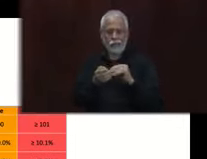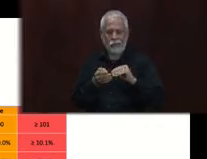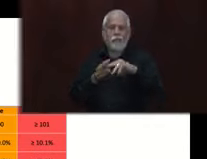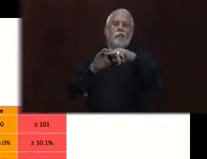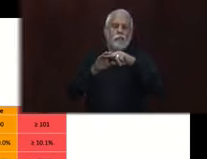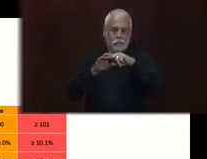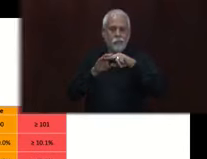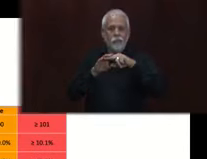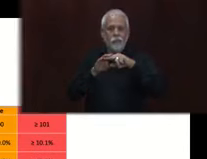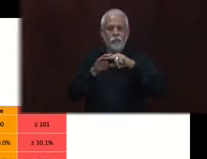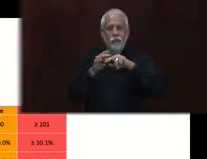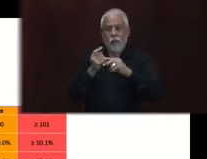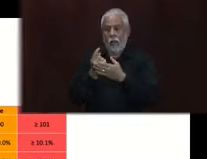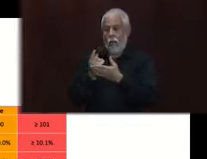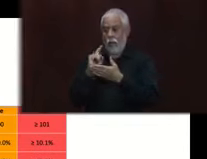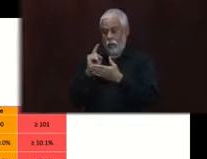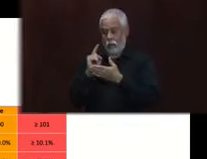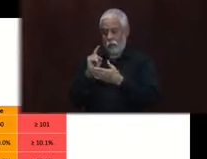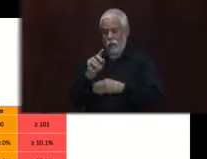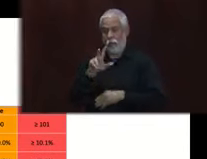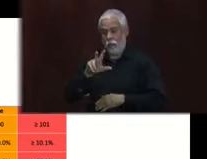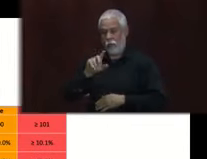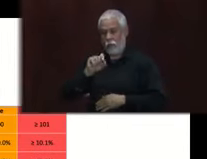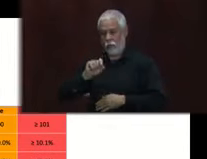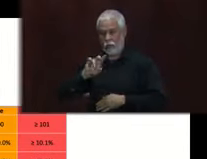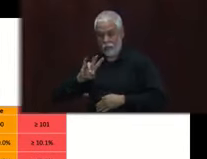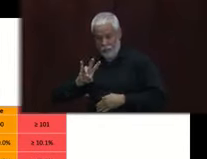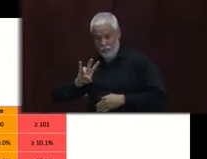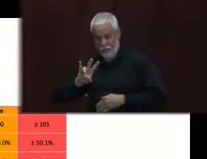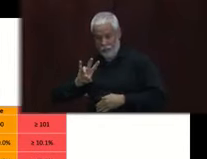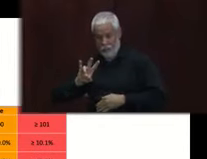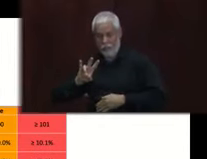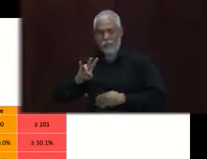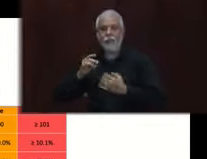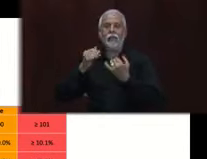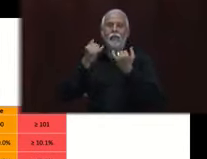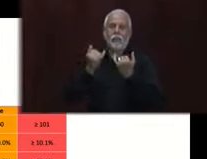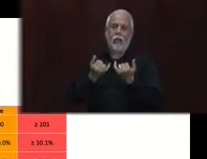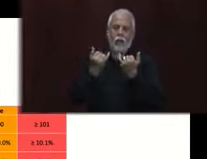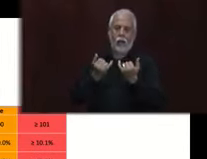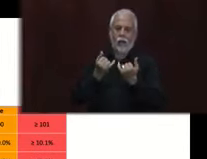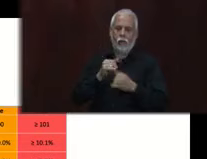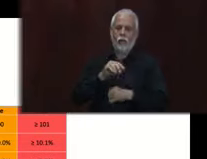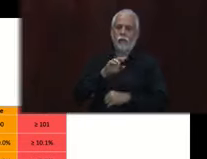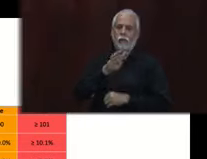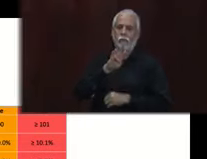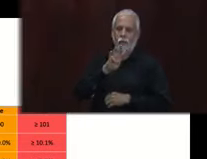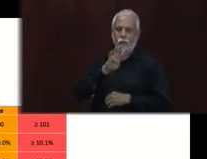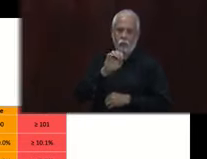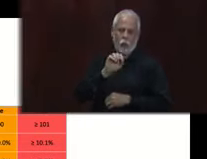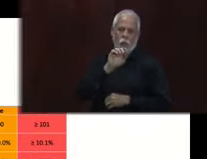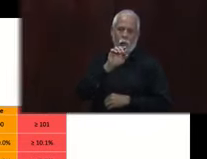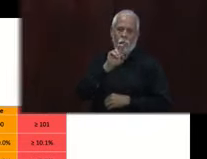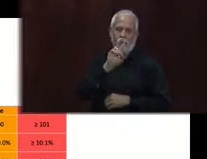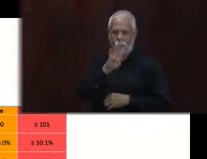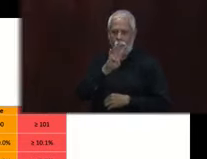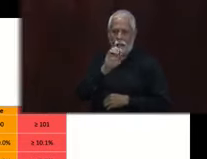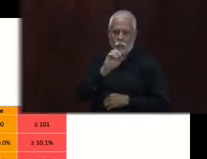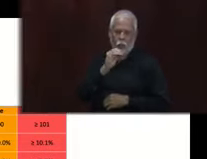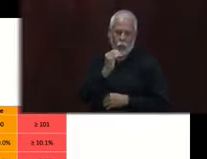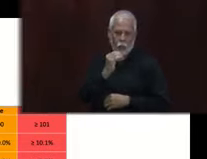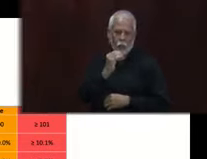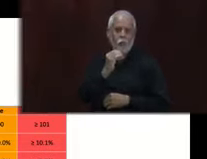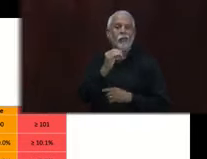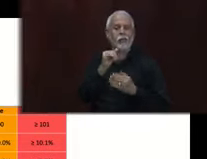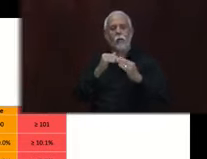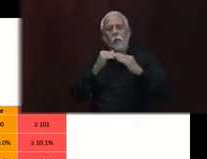up. The last week that was about 3.7, and now we're looking at 4.0, which is still